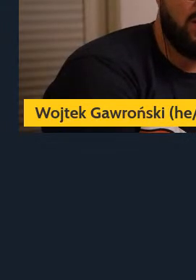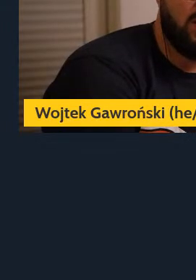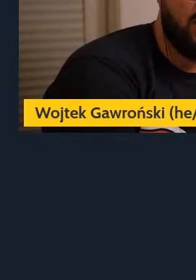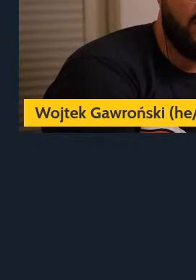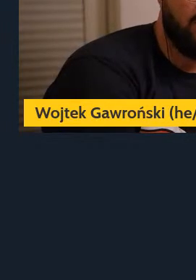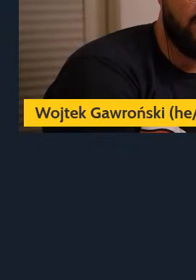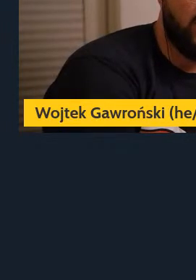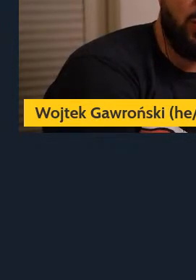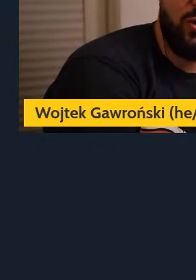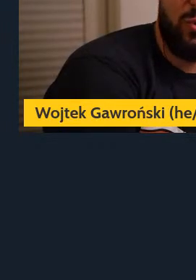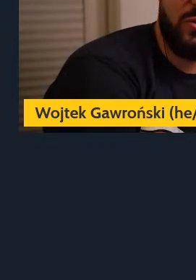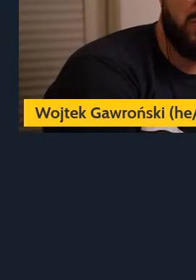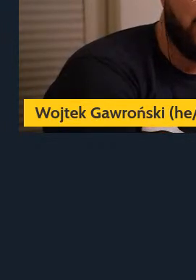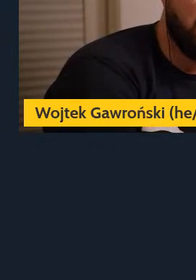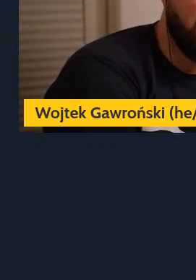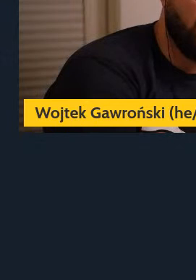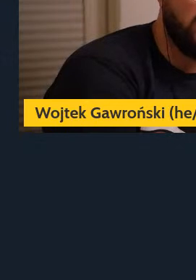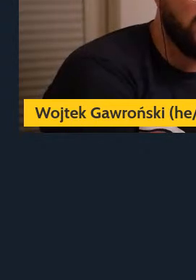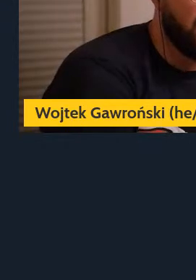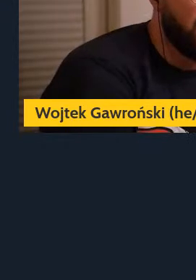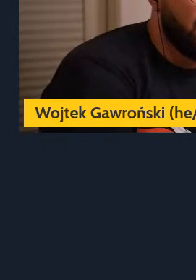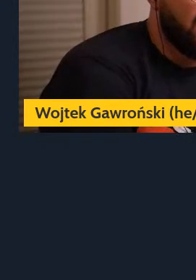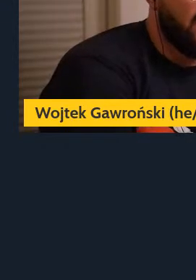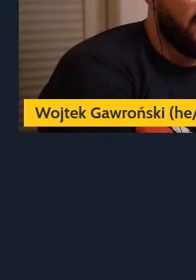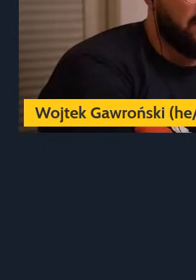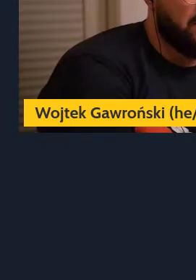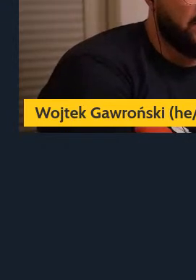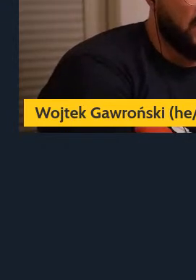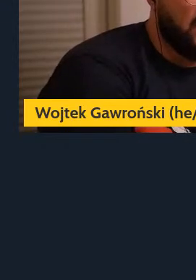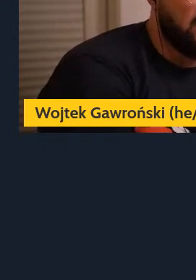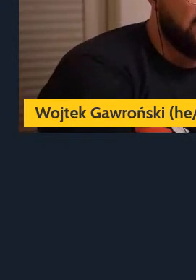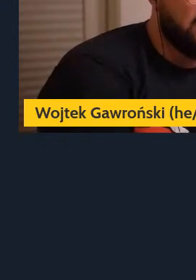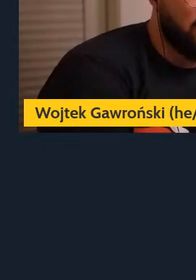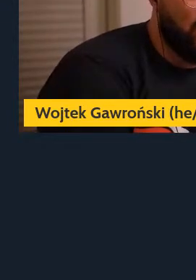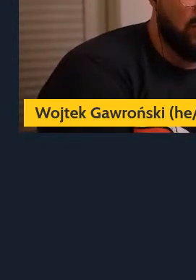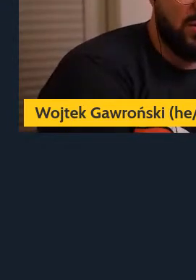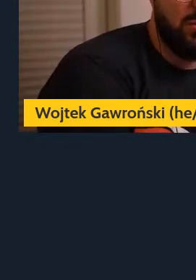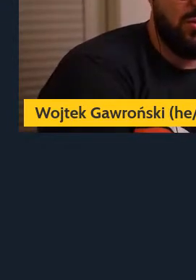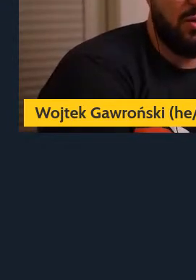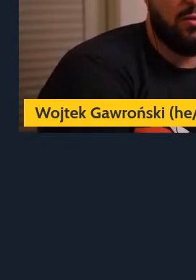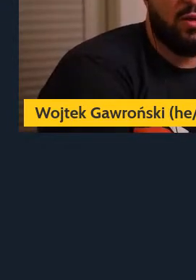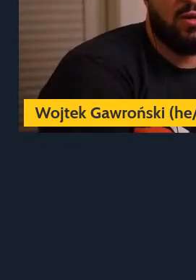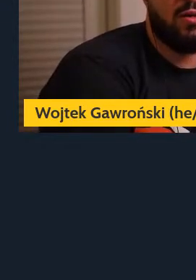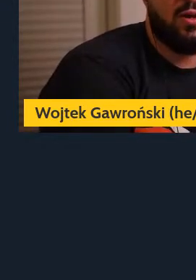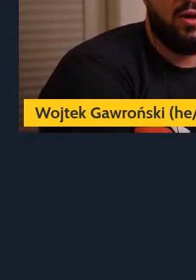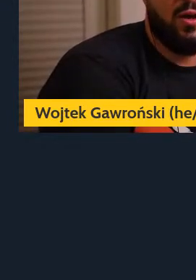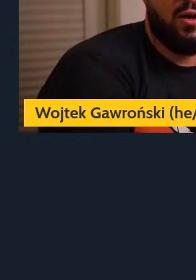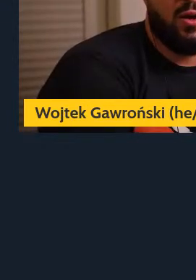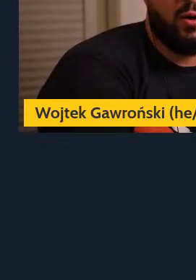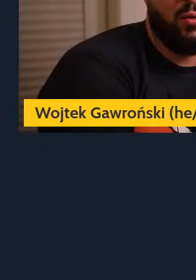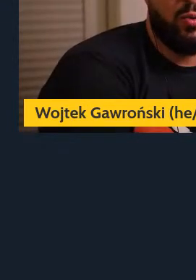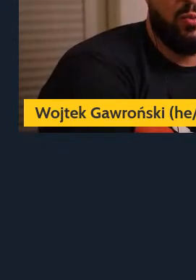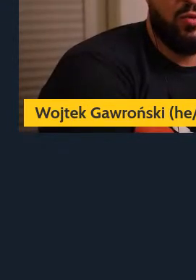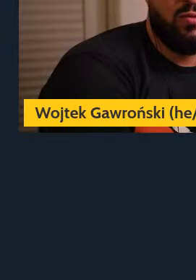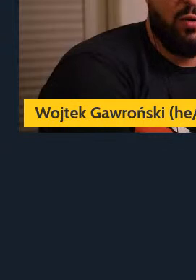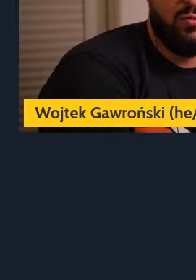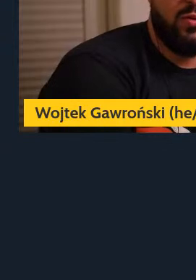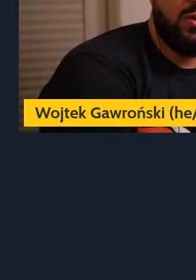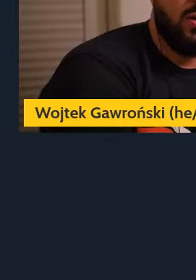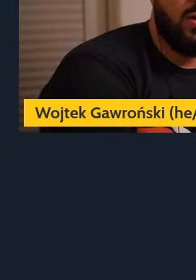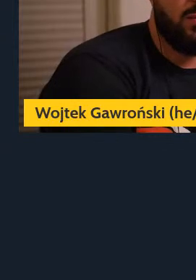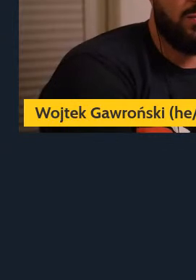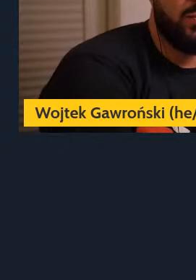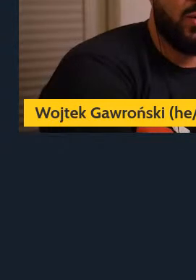chat, including participation in the quiz. And obviously, we would like to thank all people